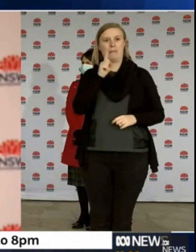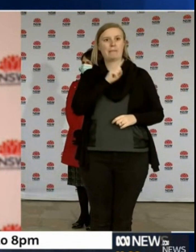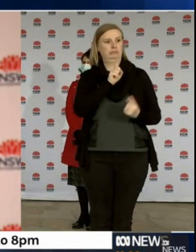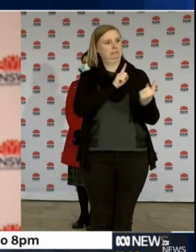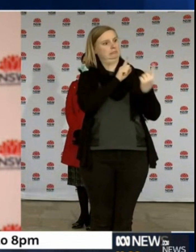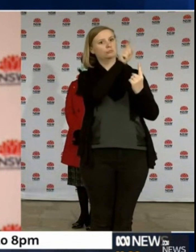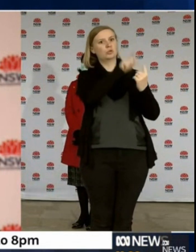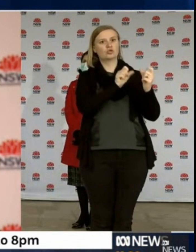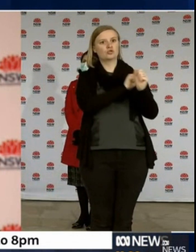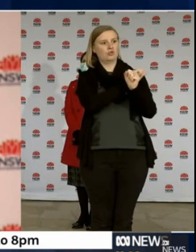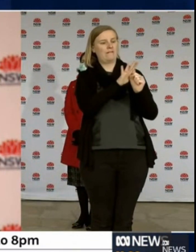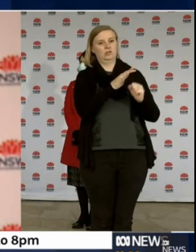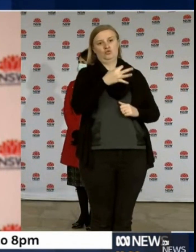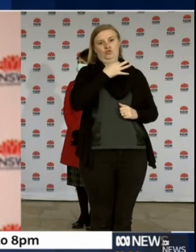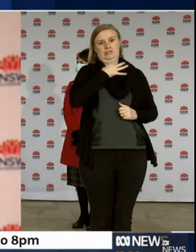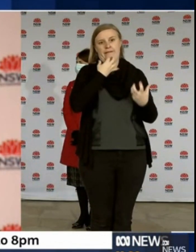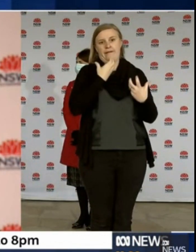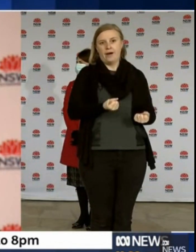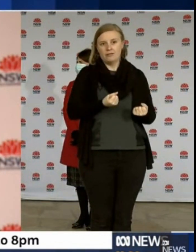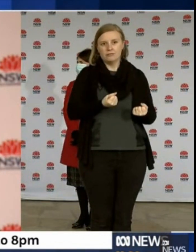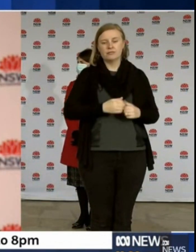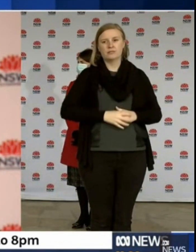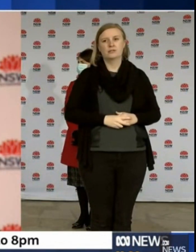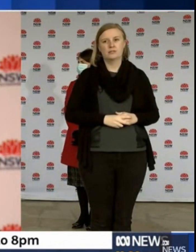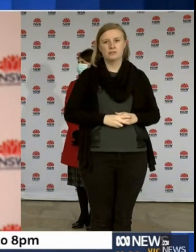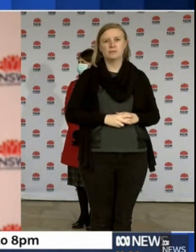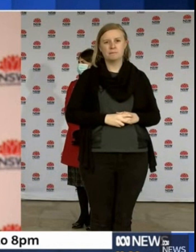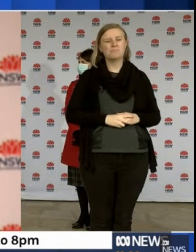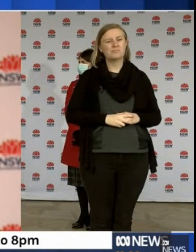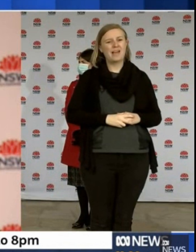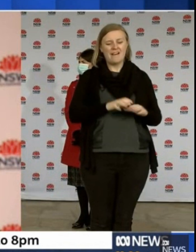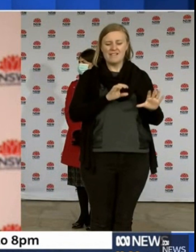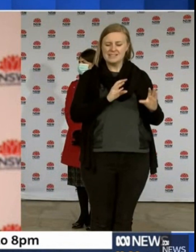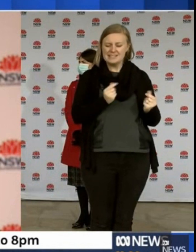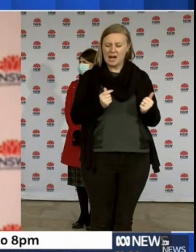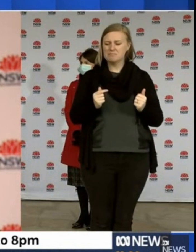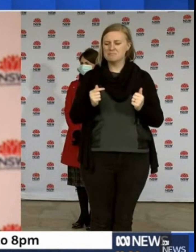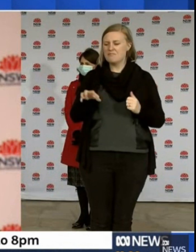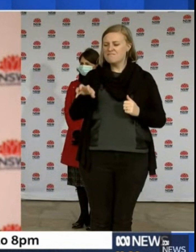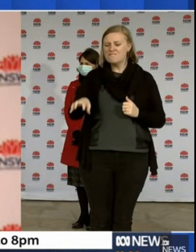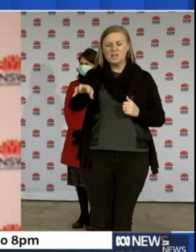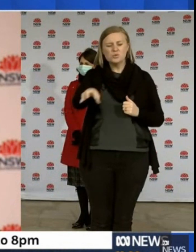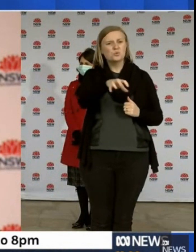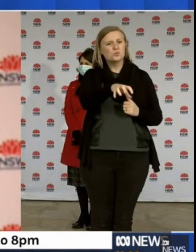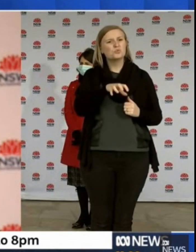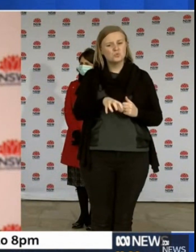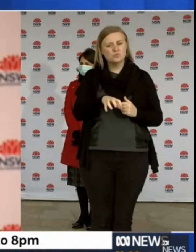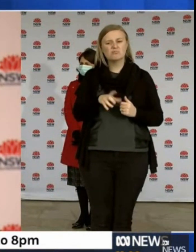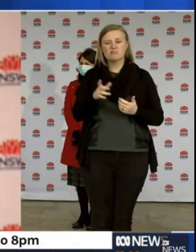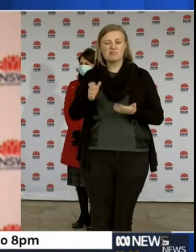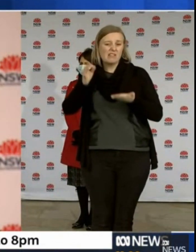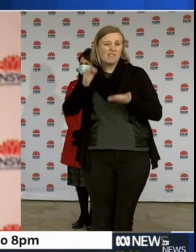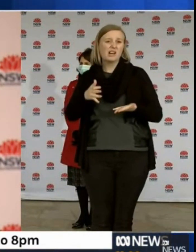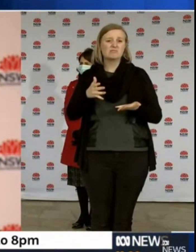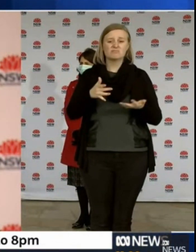venues where we know transmission occurred. So it's important that we often have venues, and some of them, just